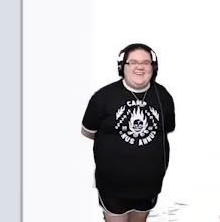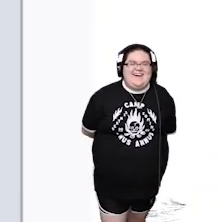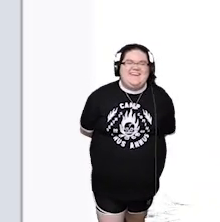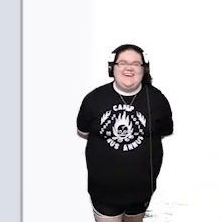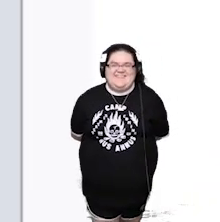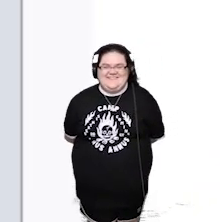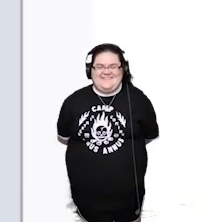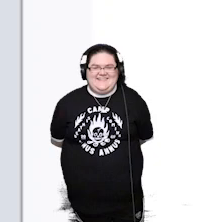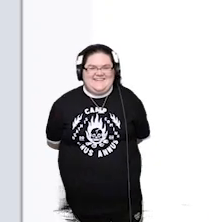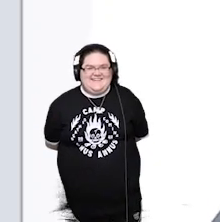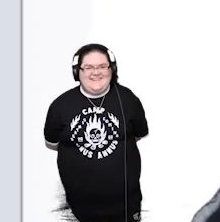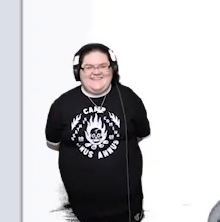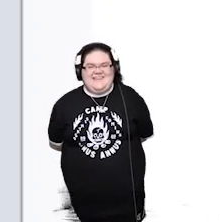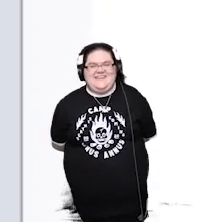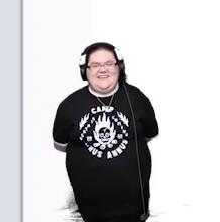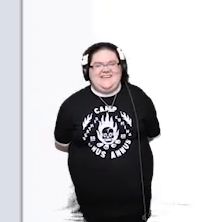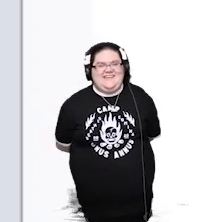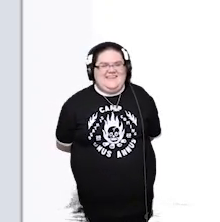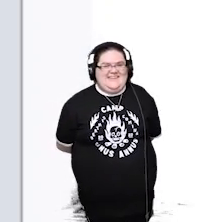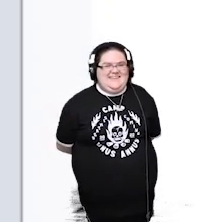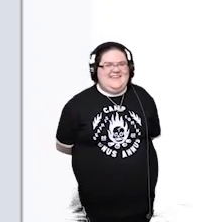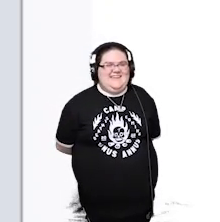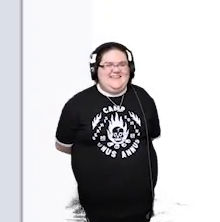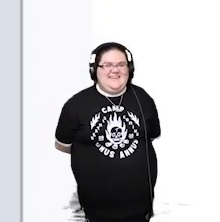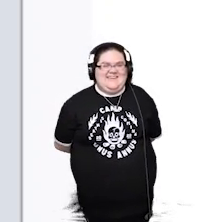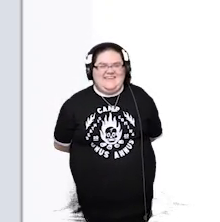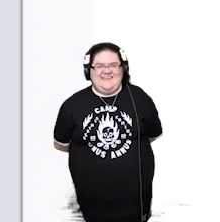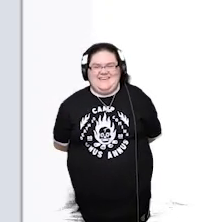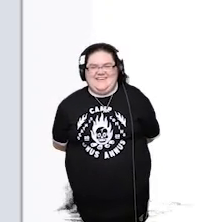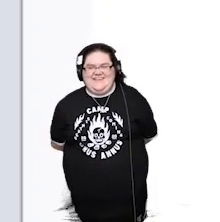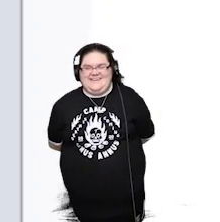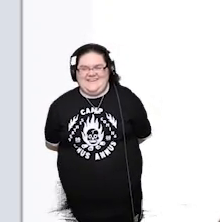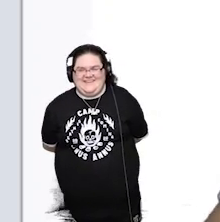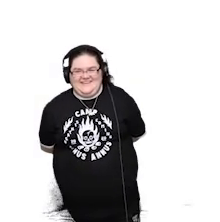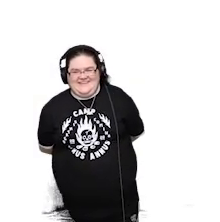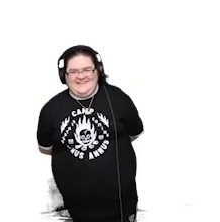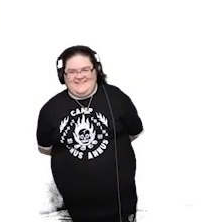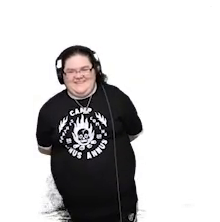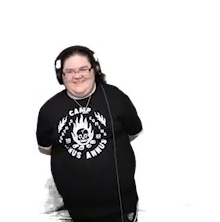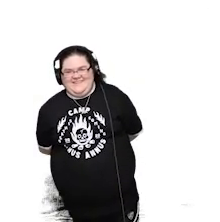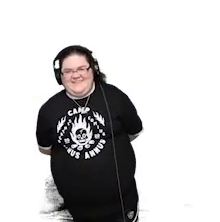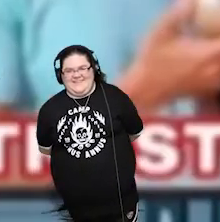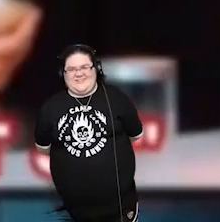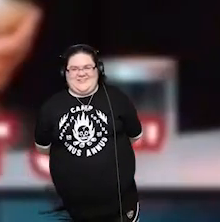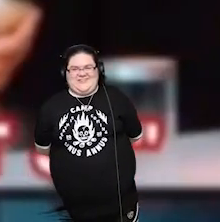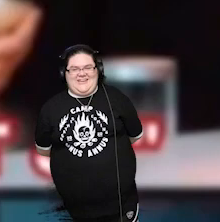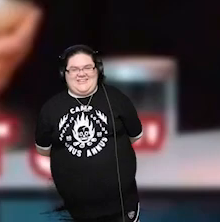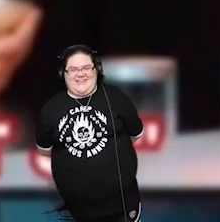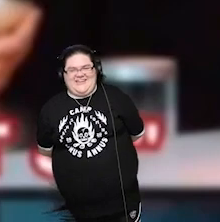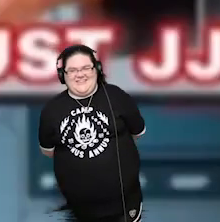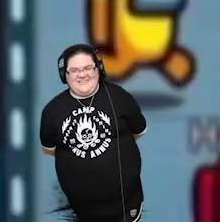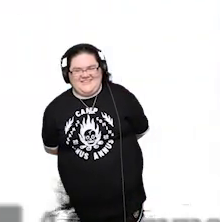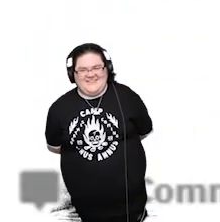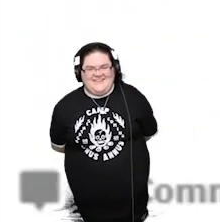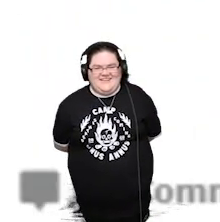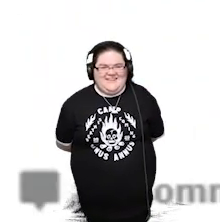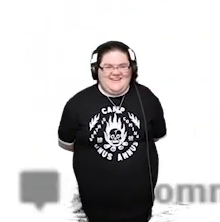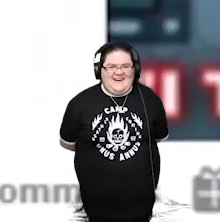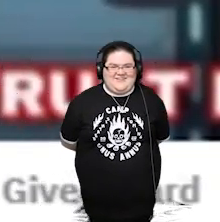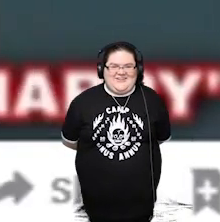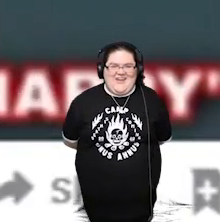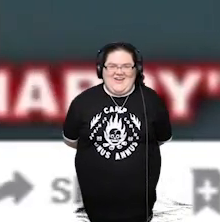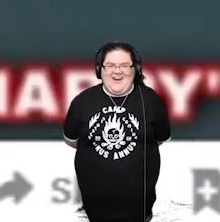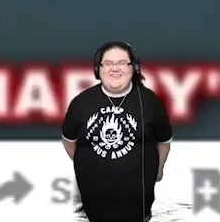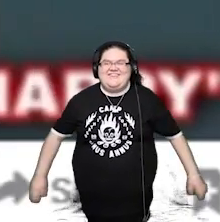icon. I know. First thing, he's roasting me. I didn't even take long to put my numbers in. I trust JJ. I trust JJ. I trust